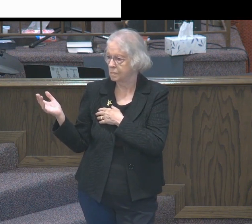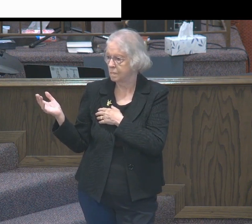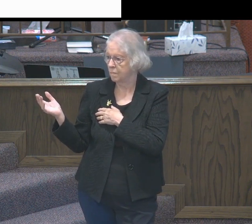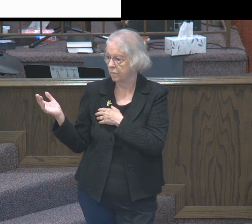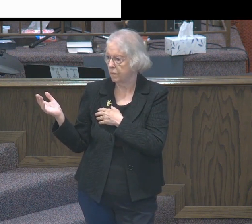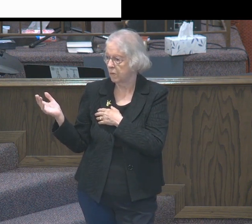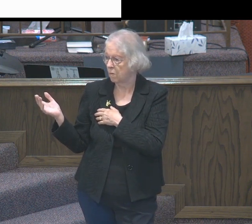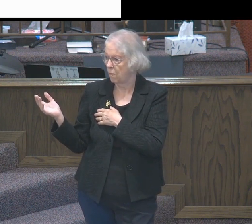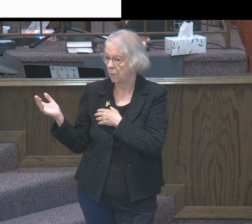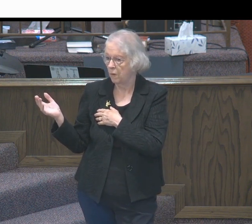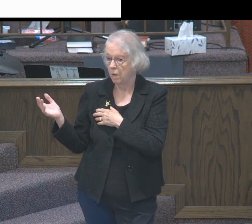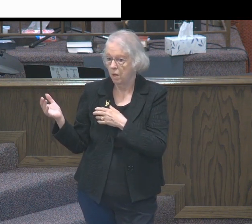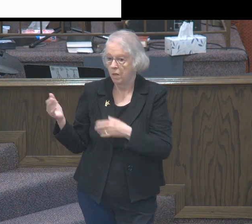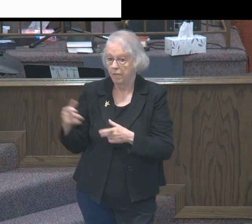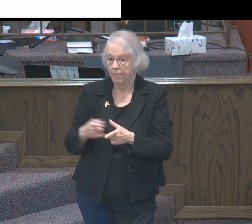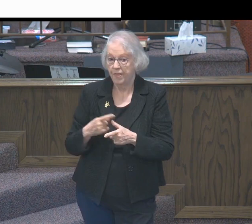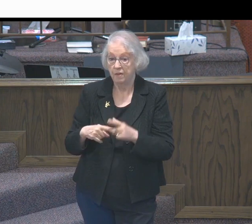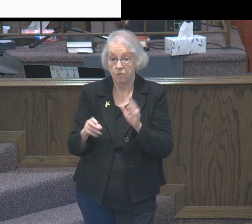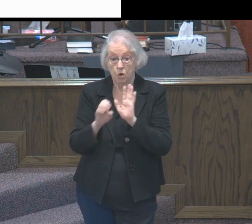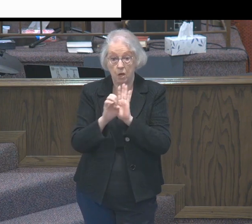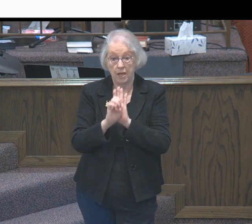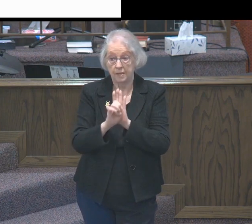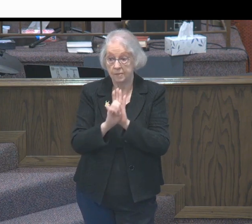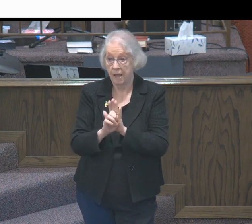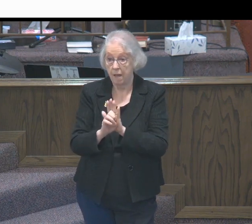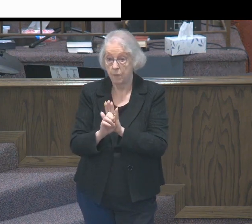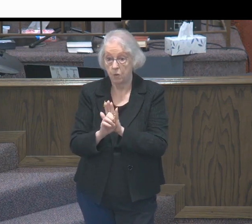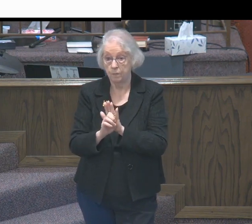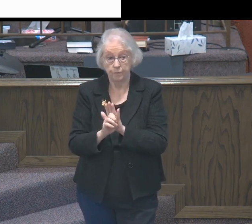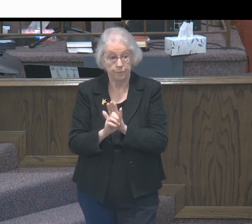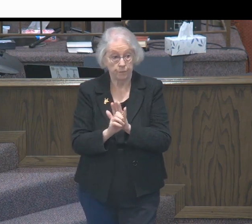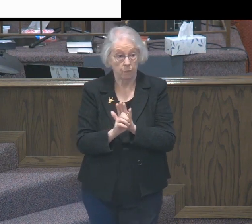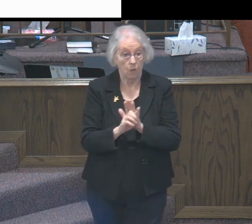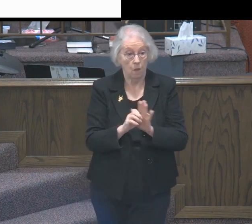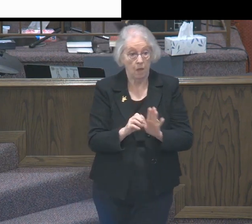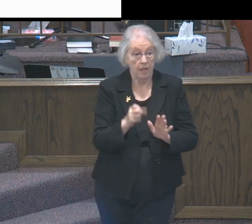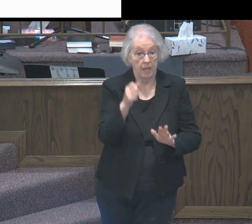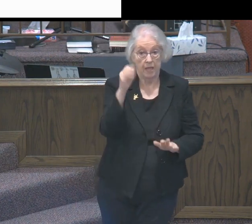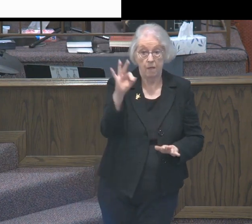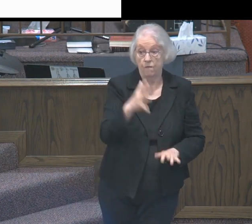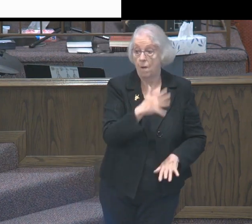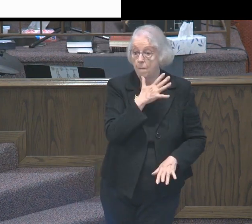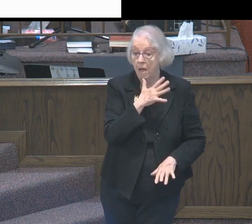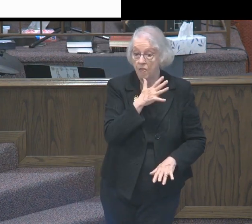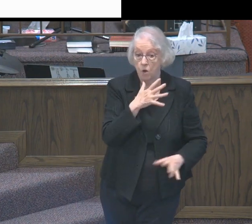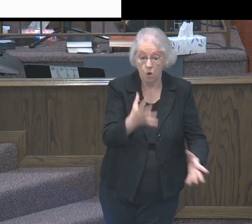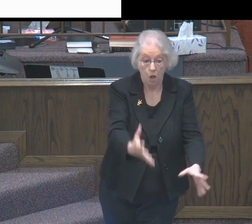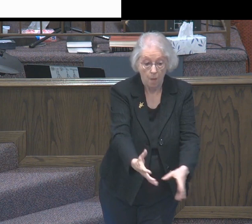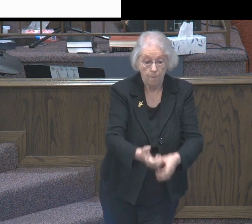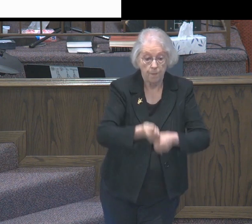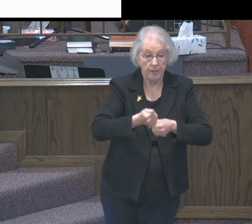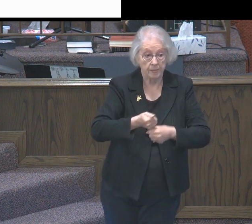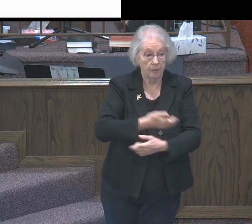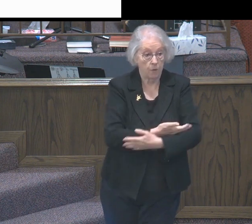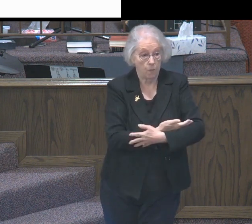with a mother picking up her child and walking out of the sanctuary, because, which I'm not